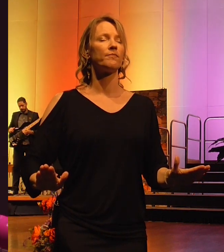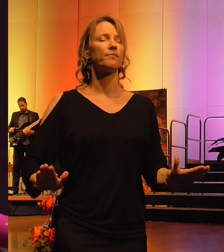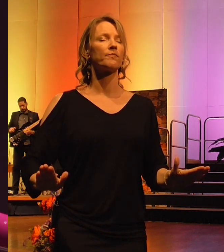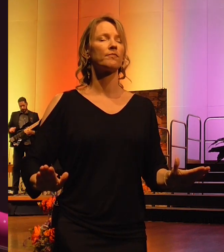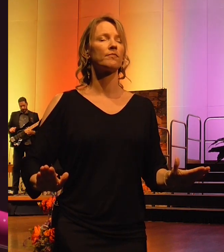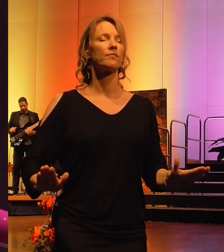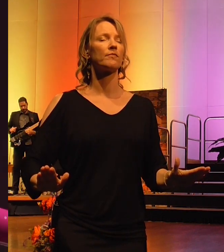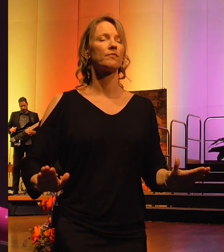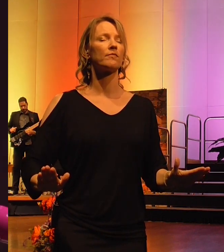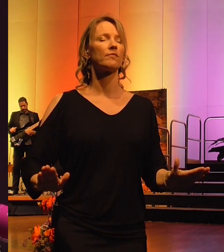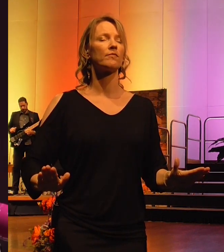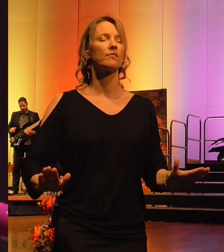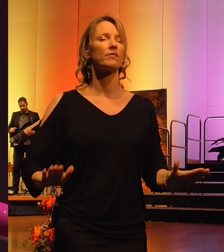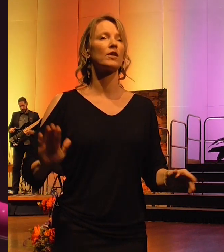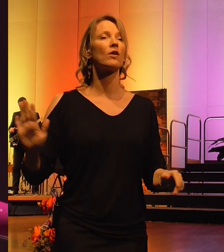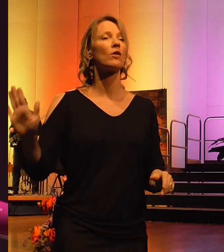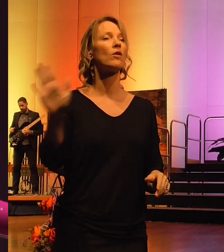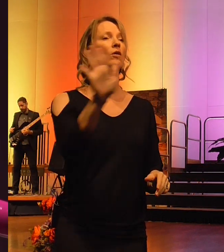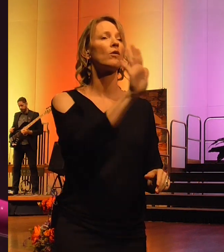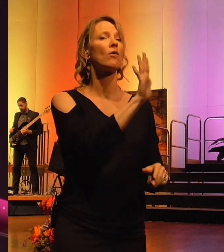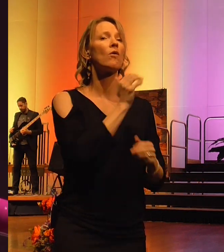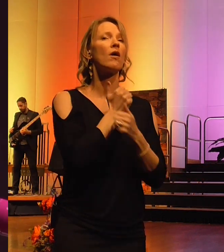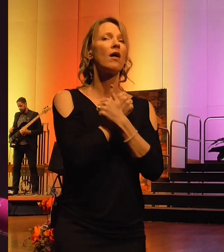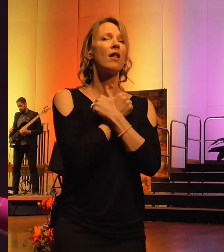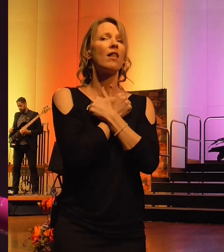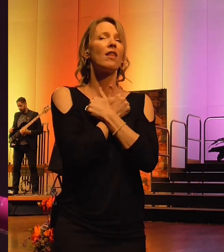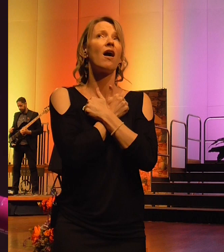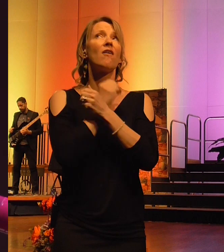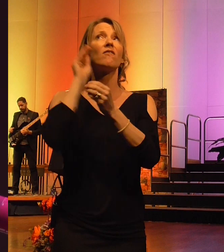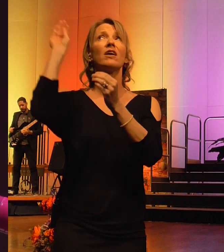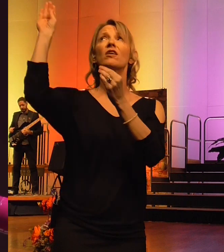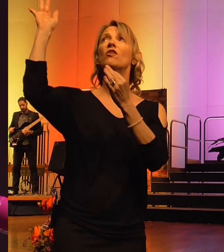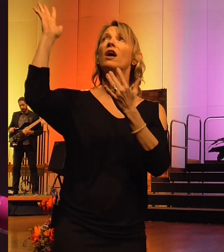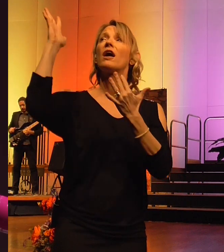in your loving grace,